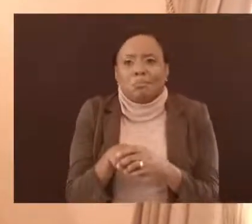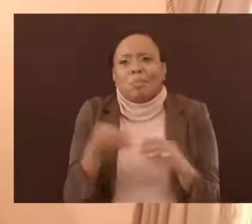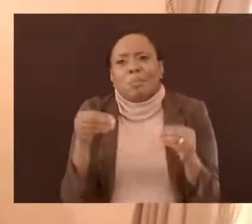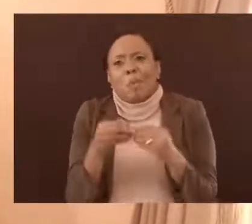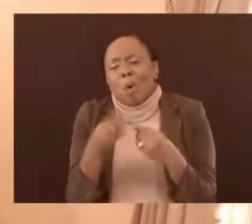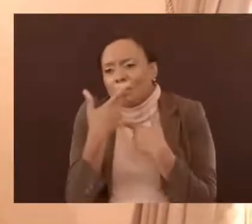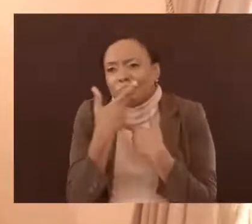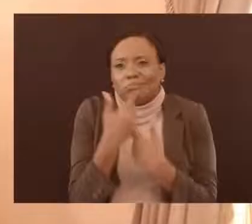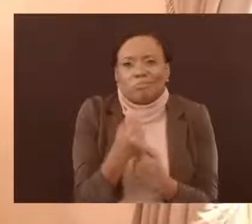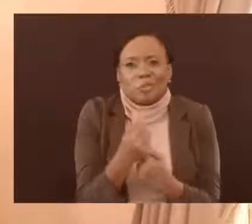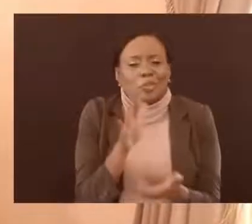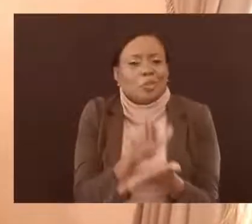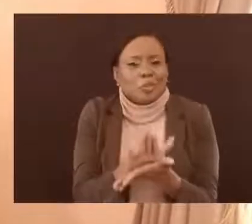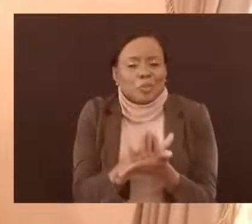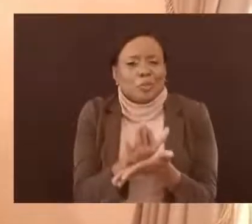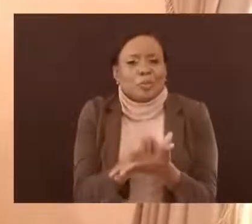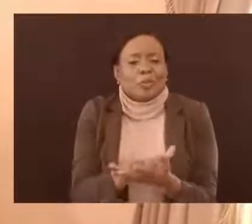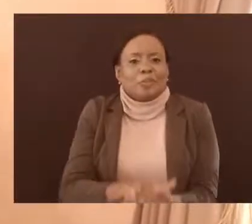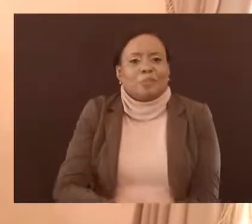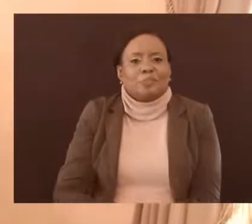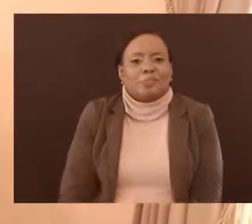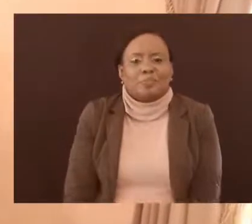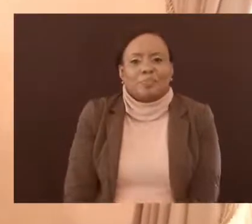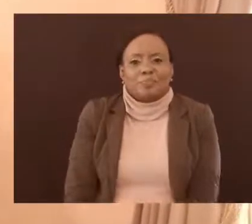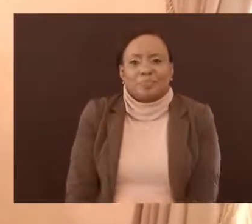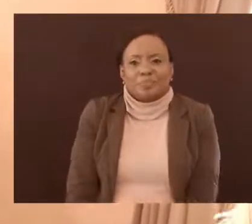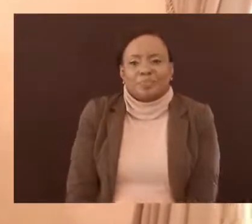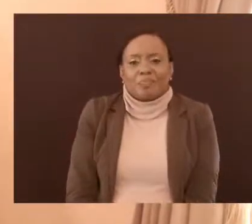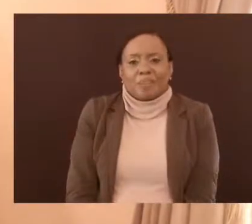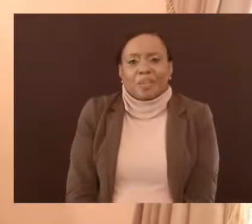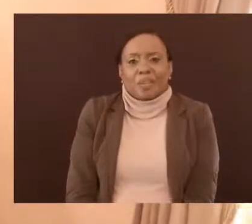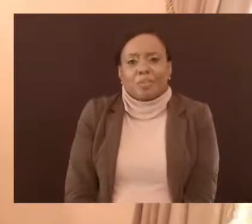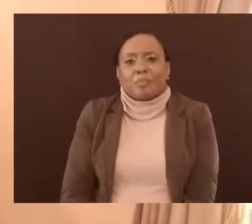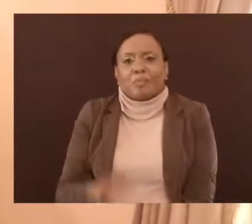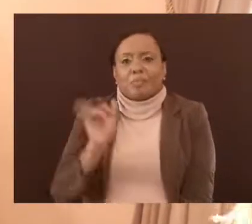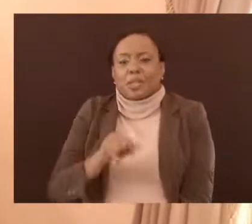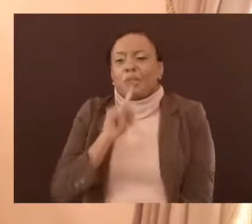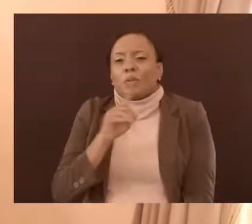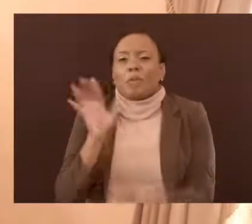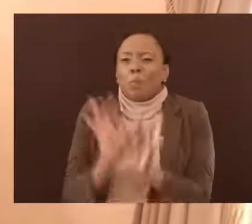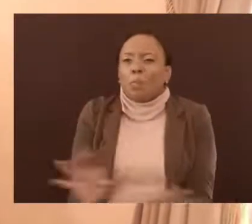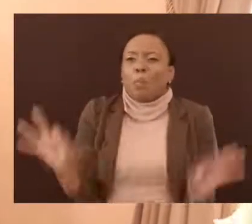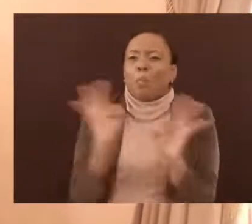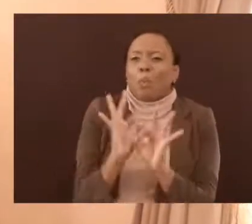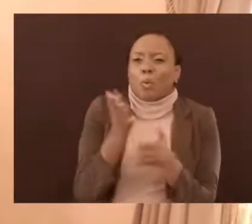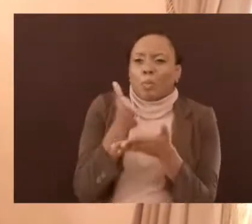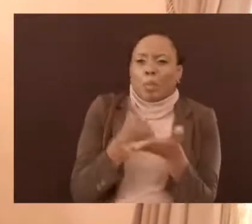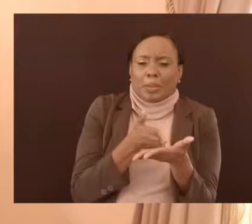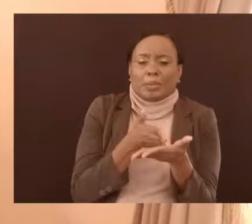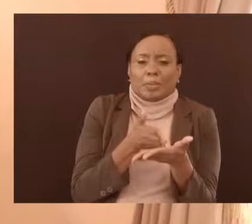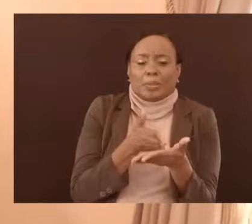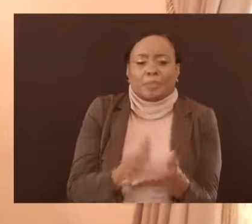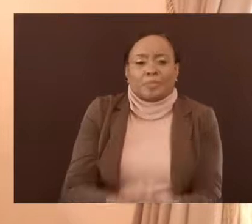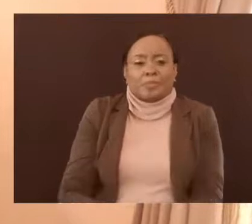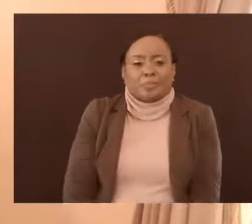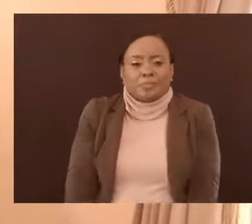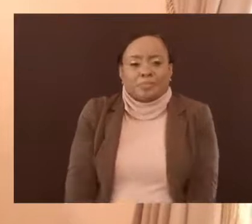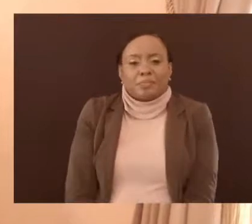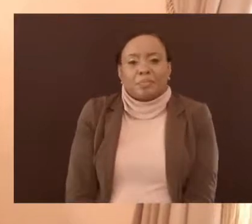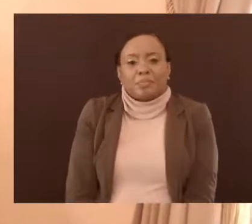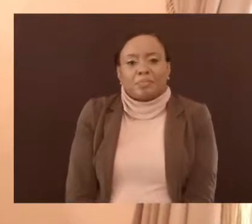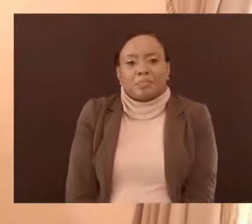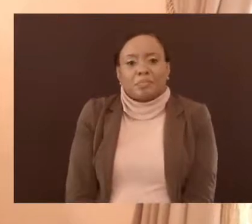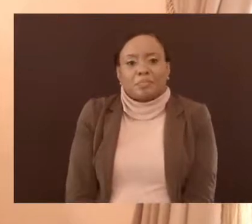more interest in school. So that is a critical plank of our reform efforts.